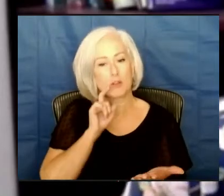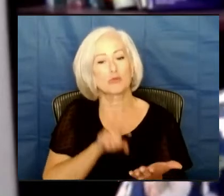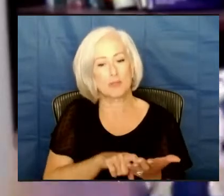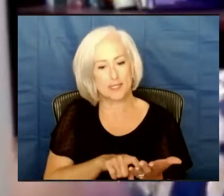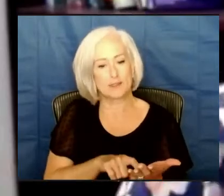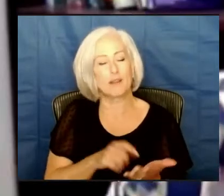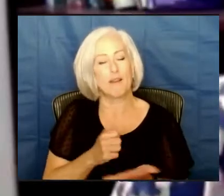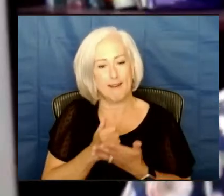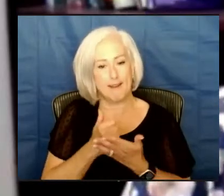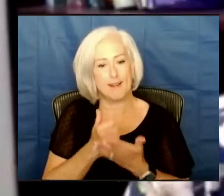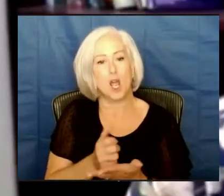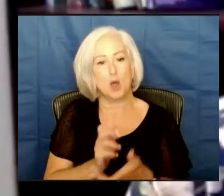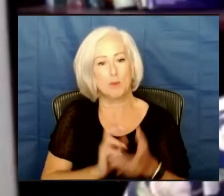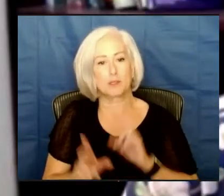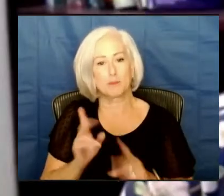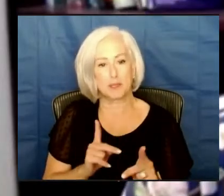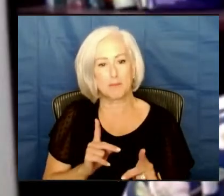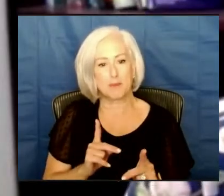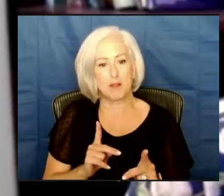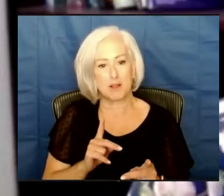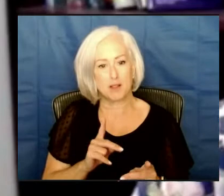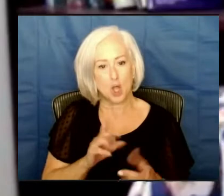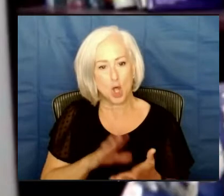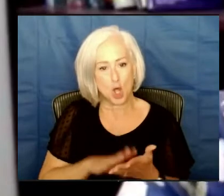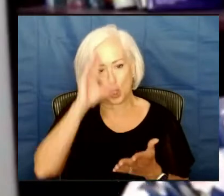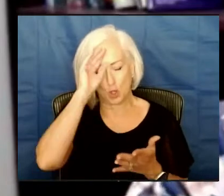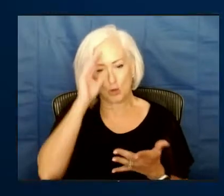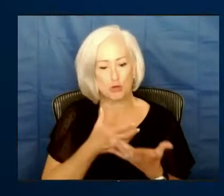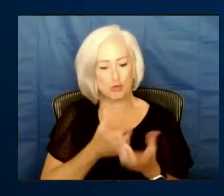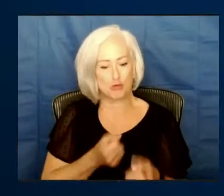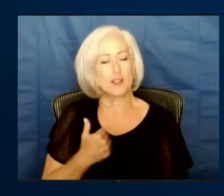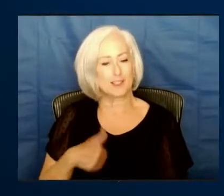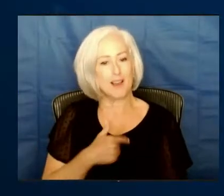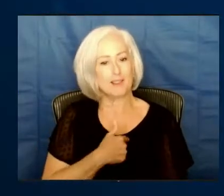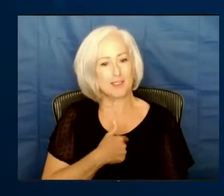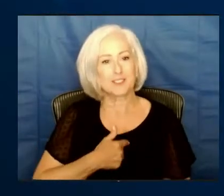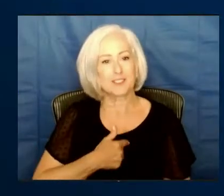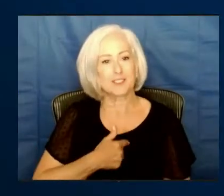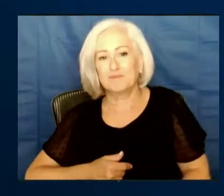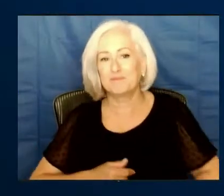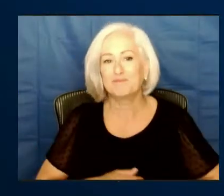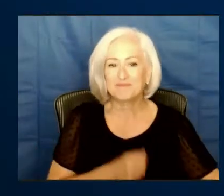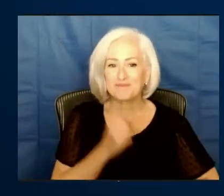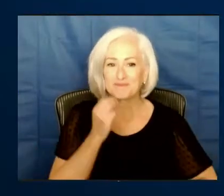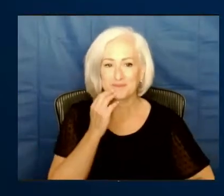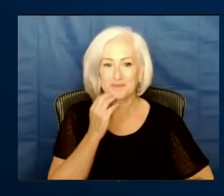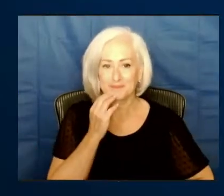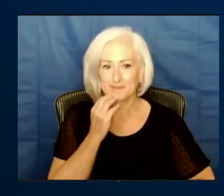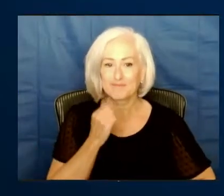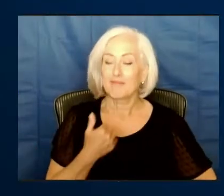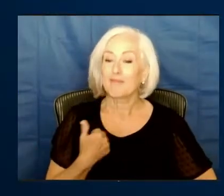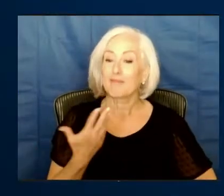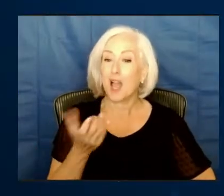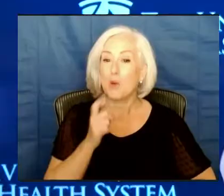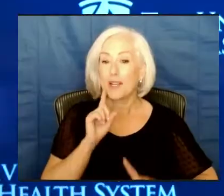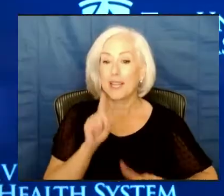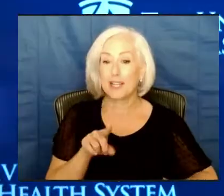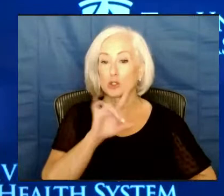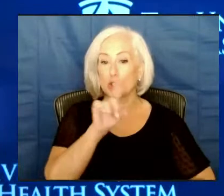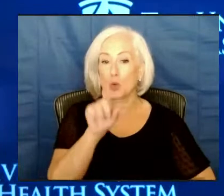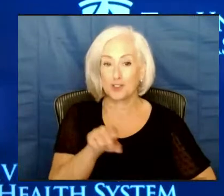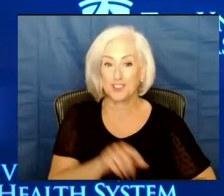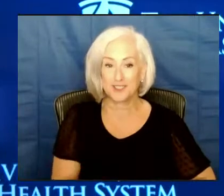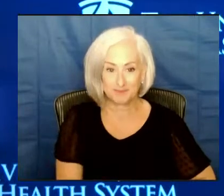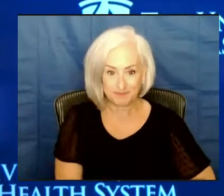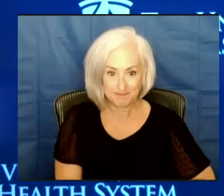people learn to trust us. Well, here's I want to answer the question too.